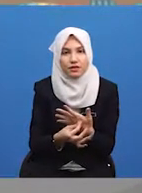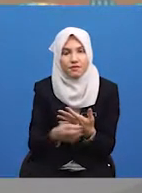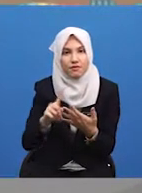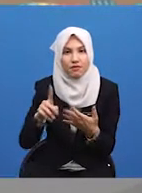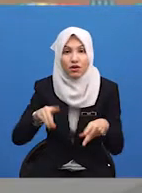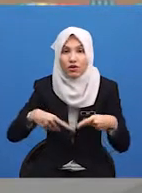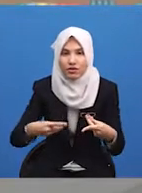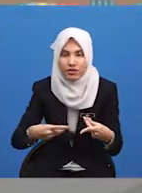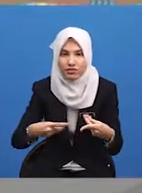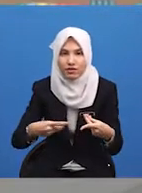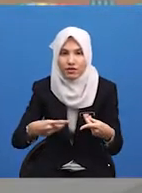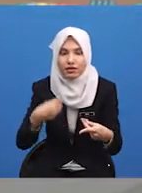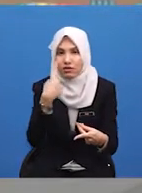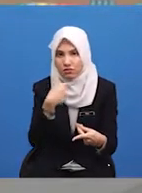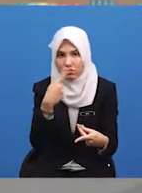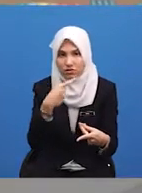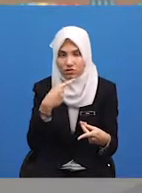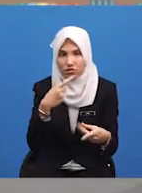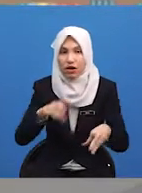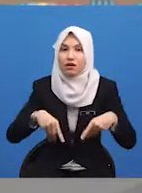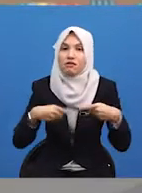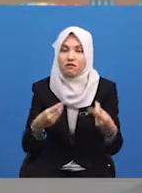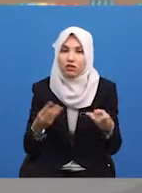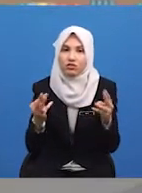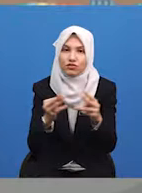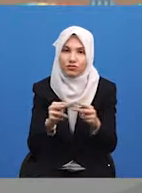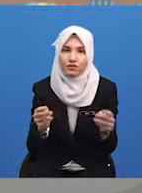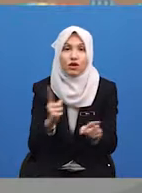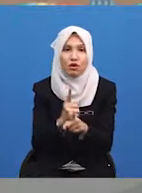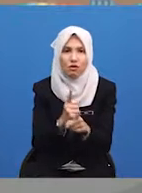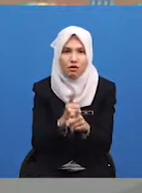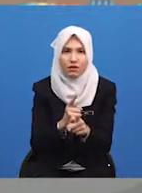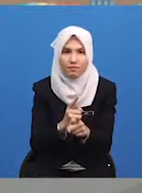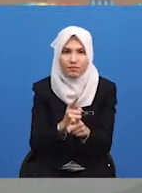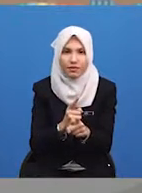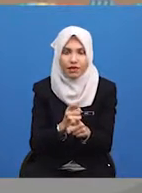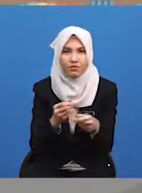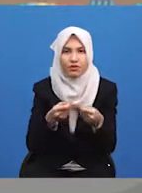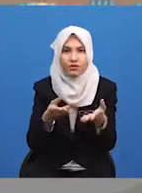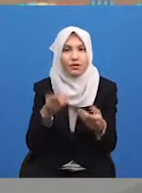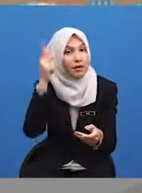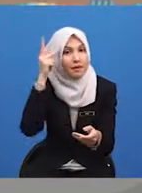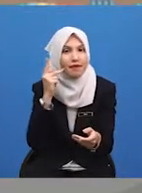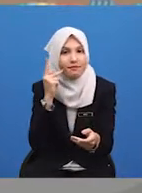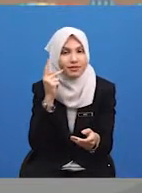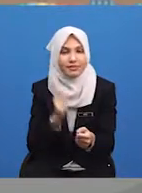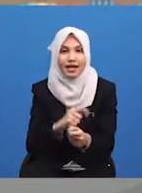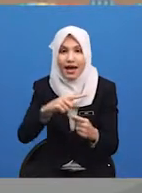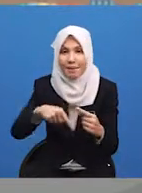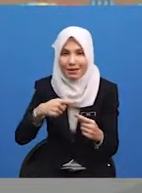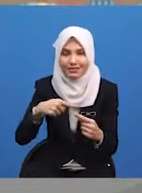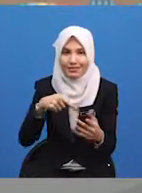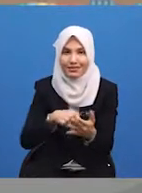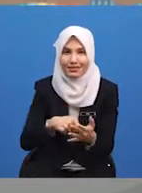to meet. You are right. It could be dangerous. I'm going to tell my parents about this.